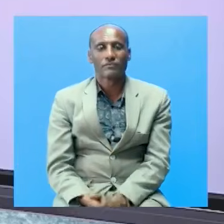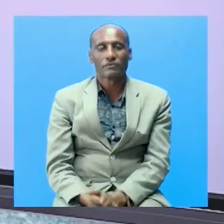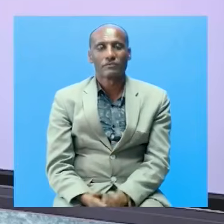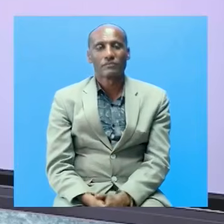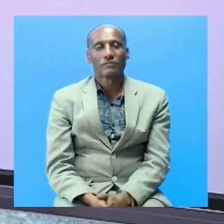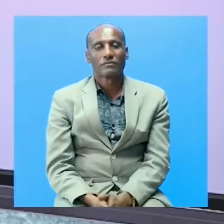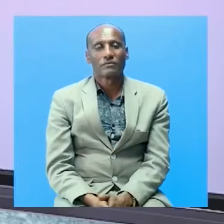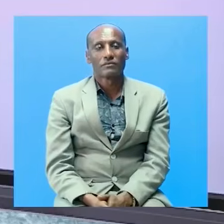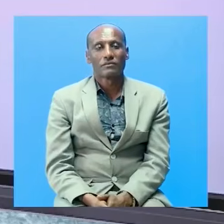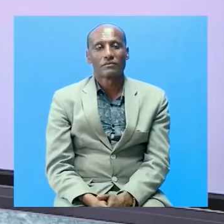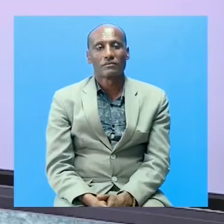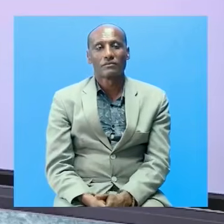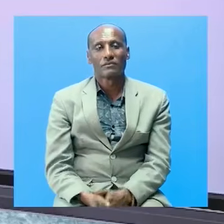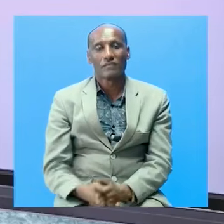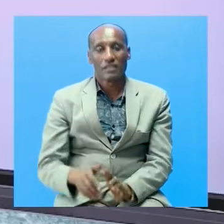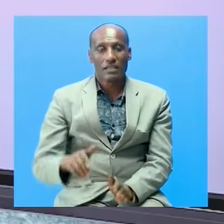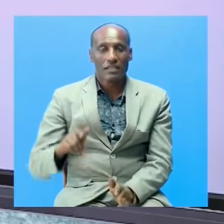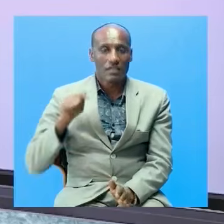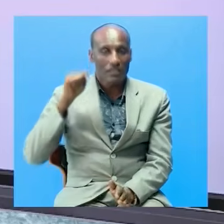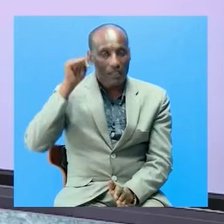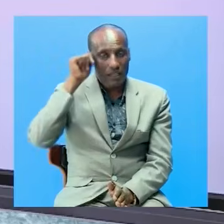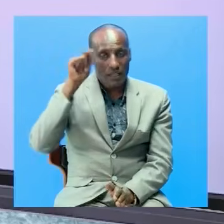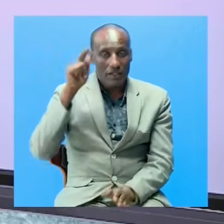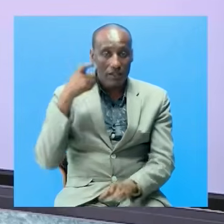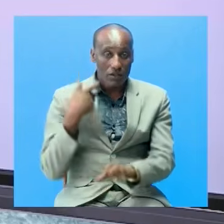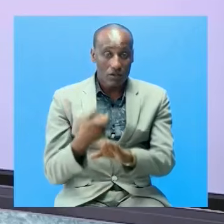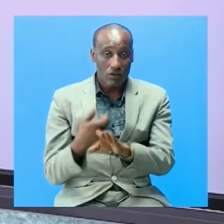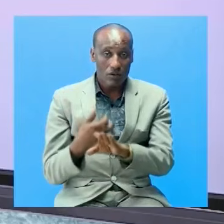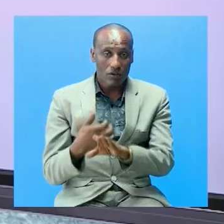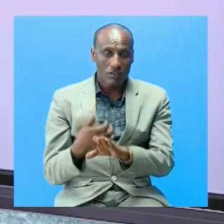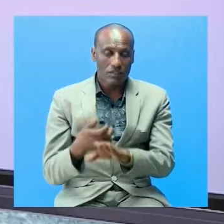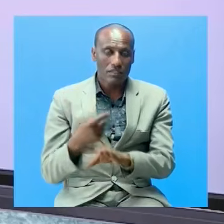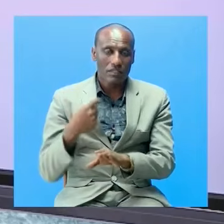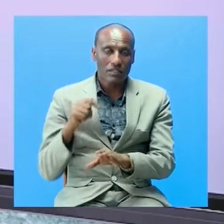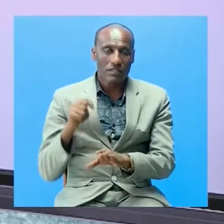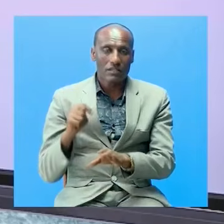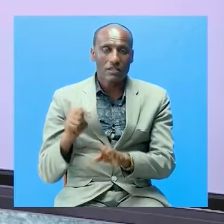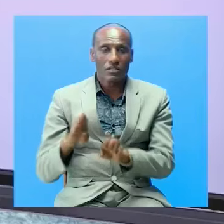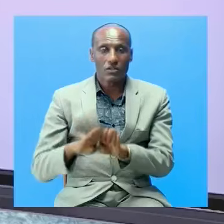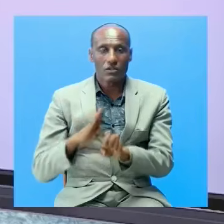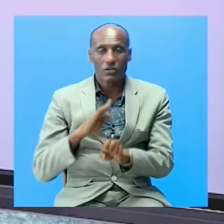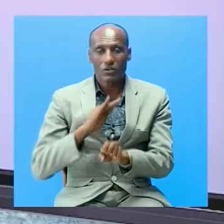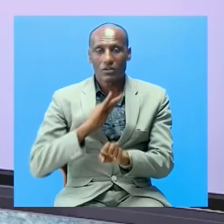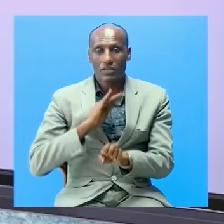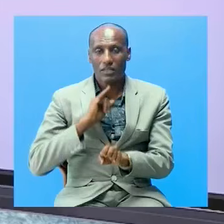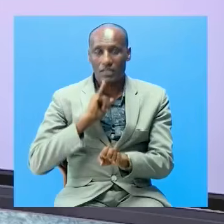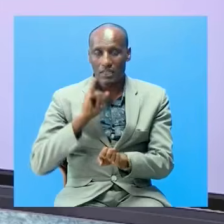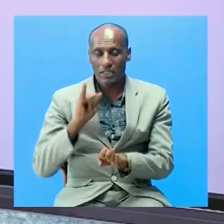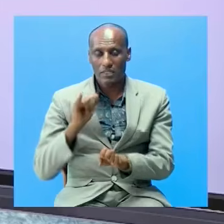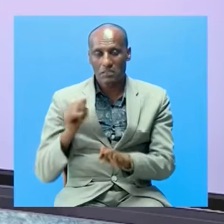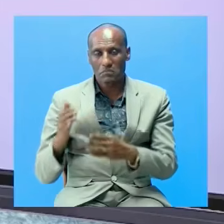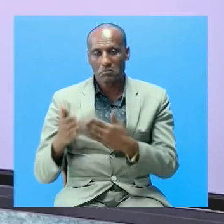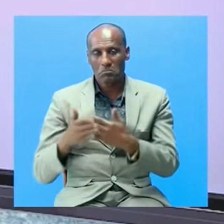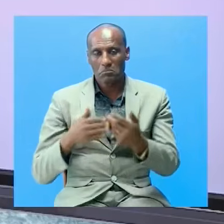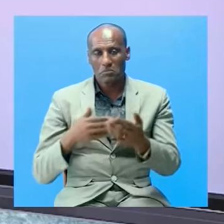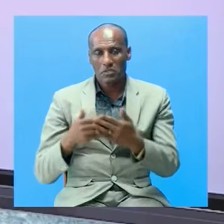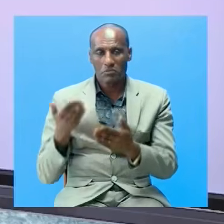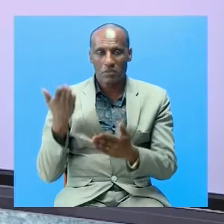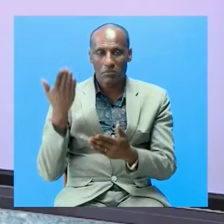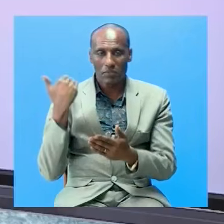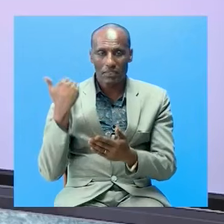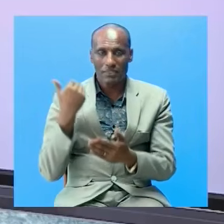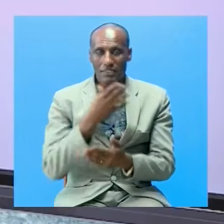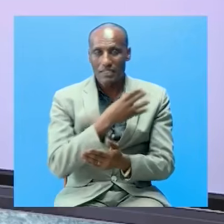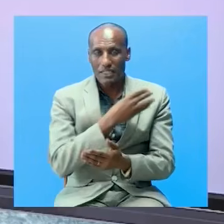door. Knocked the door, simple past, whereas we were writing, past continuous. In